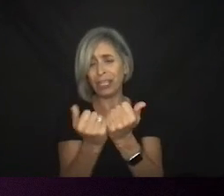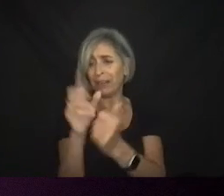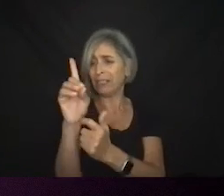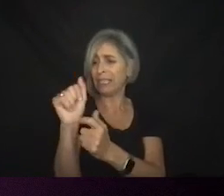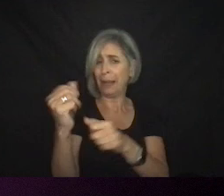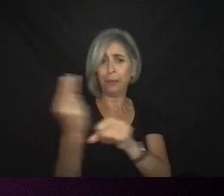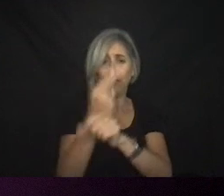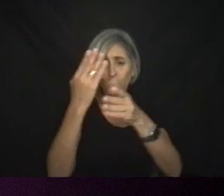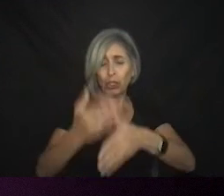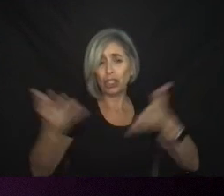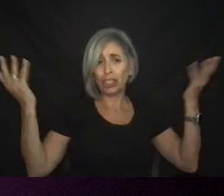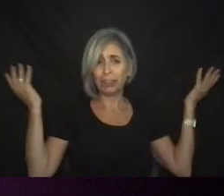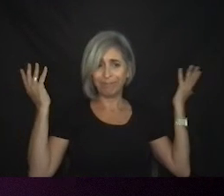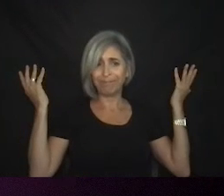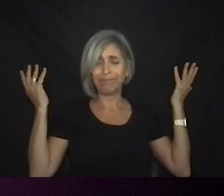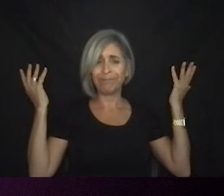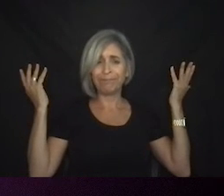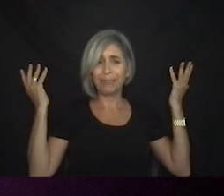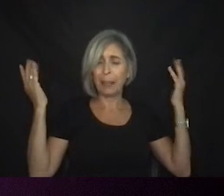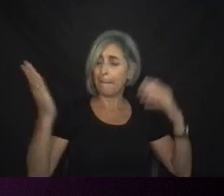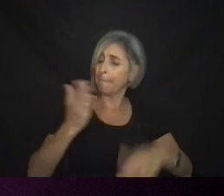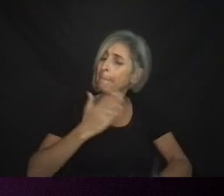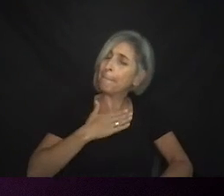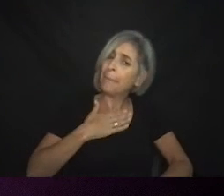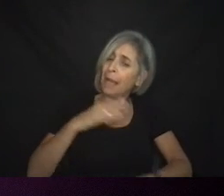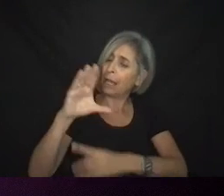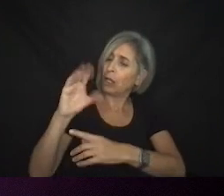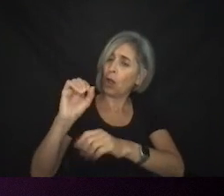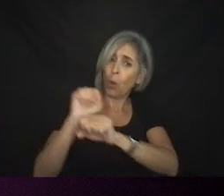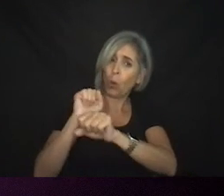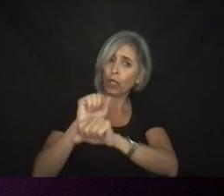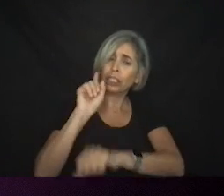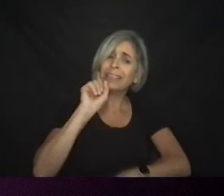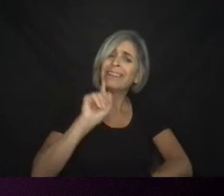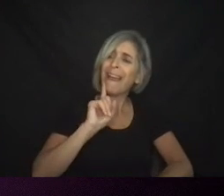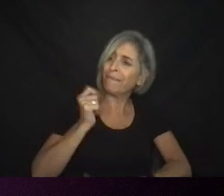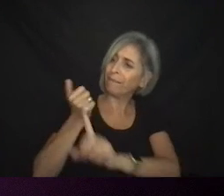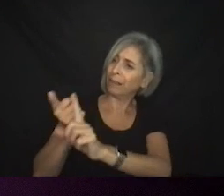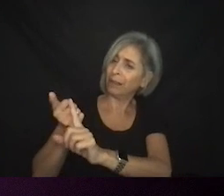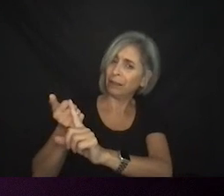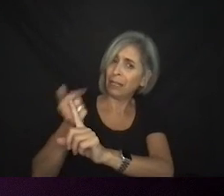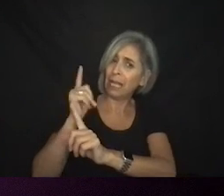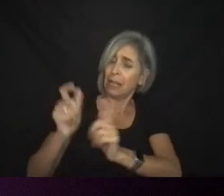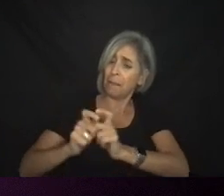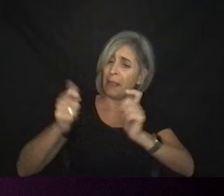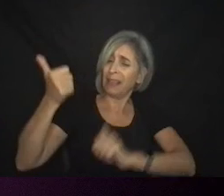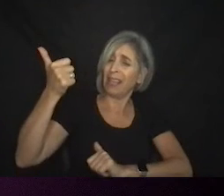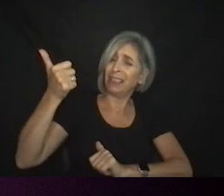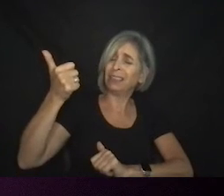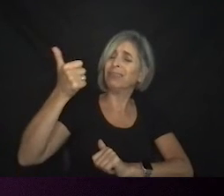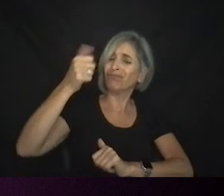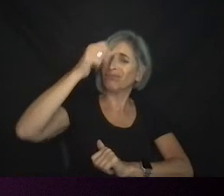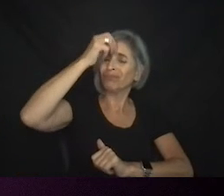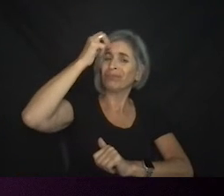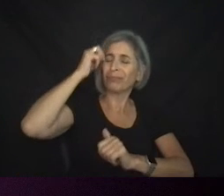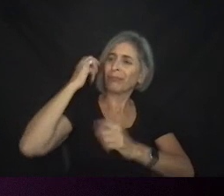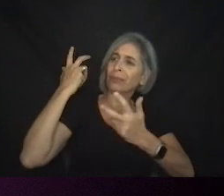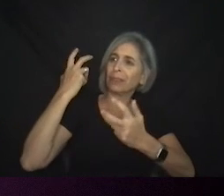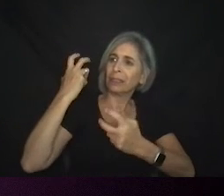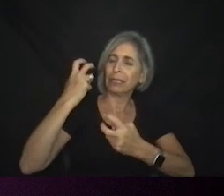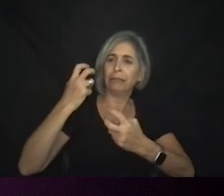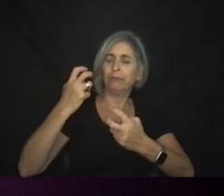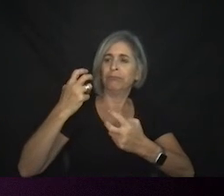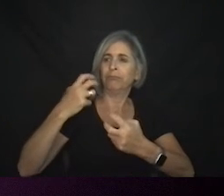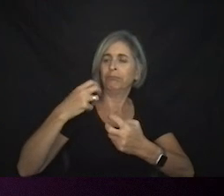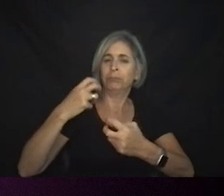disabled users. One of my coworkers is deaf, and his biggest issue at work